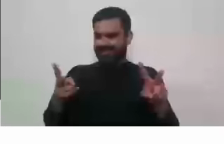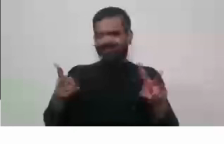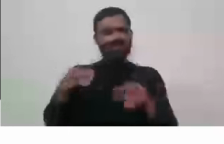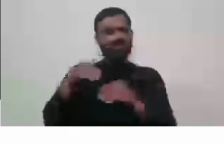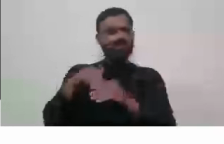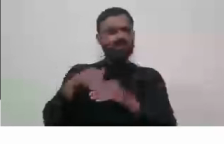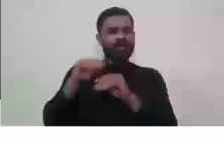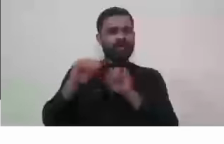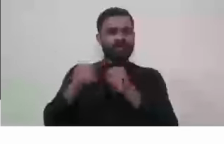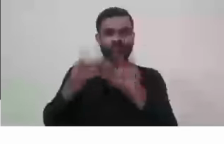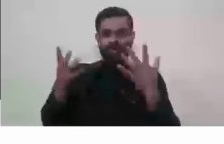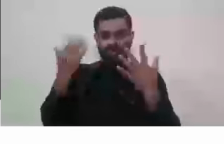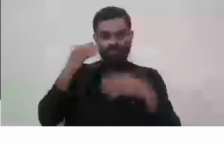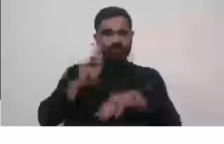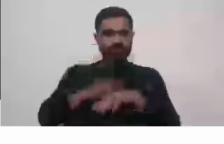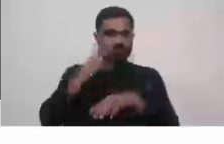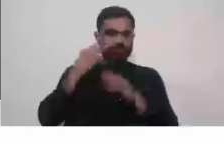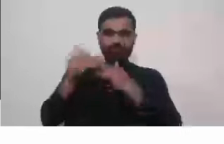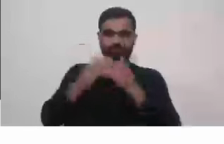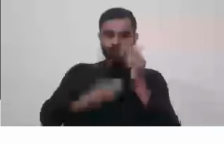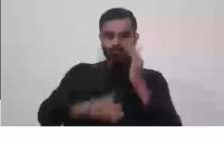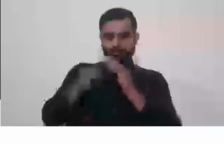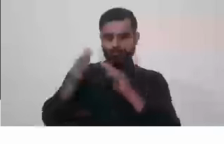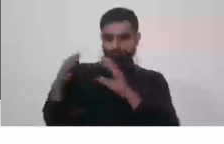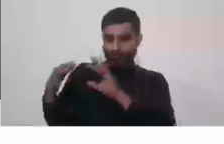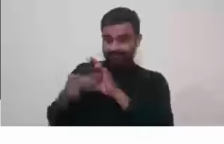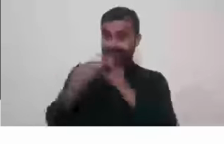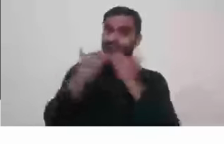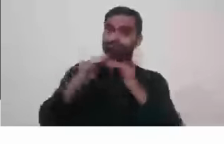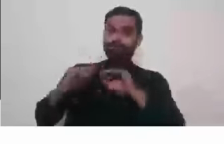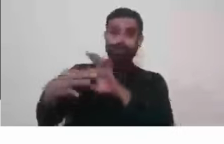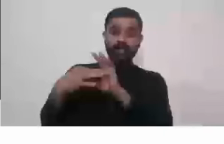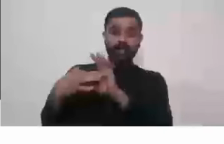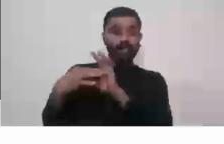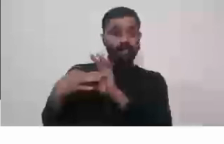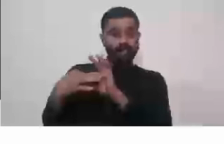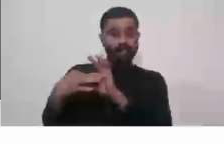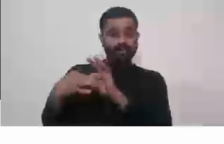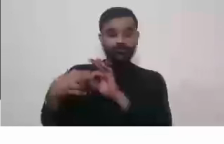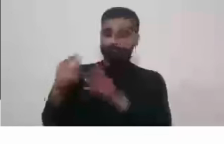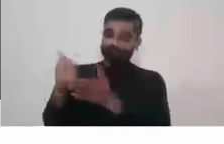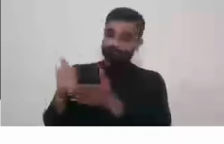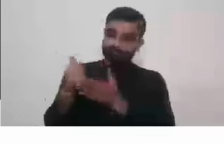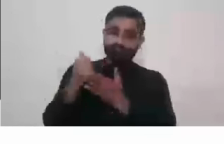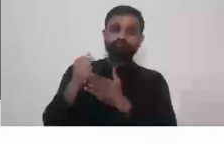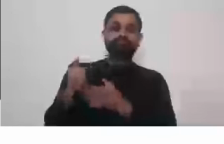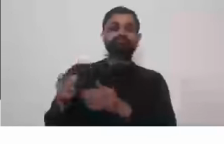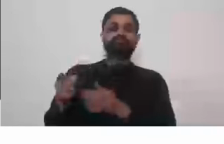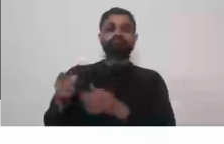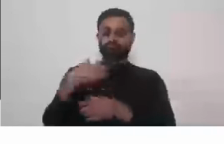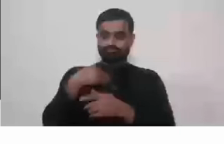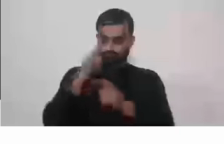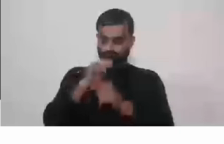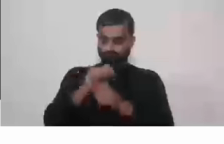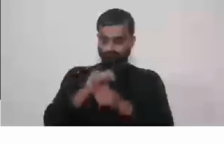I have seen building rapport with kids that actually helps. I was working with a